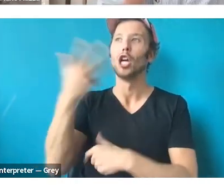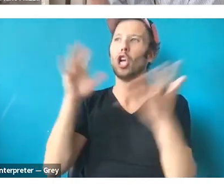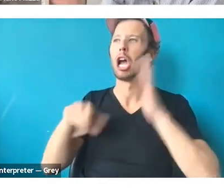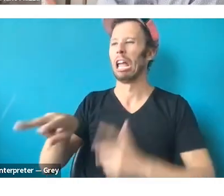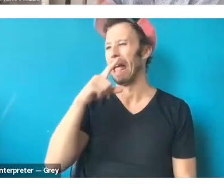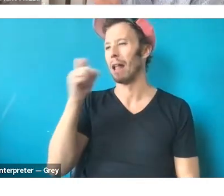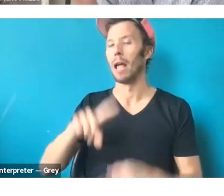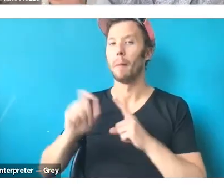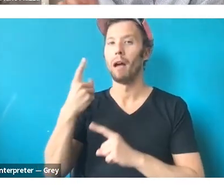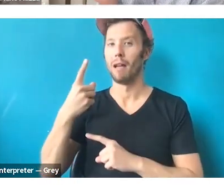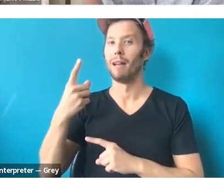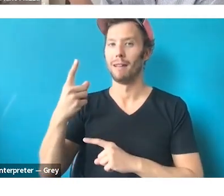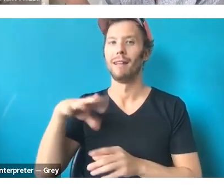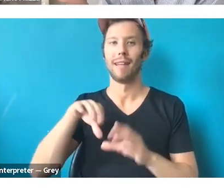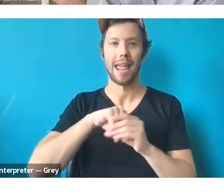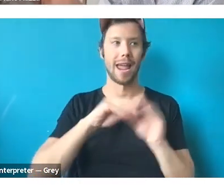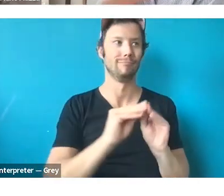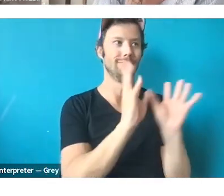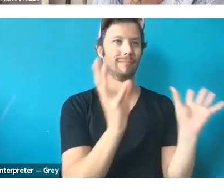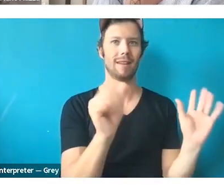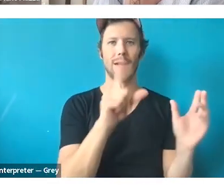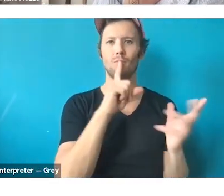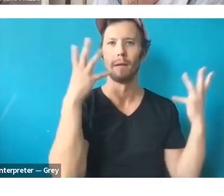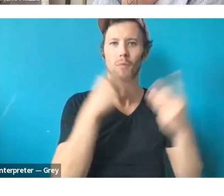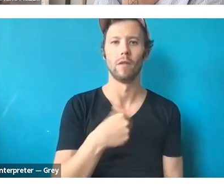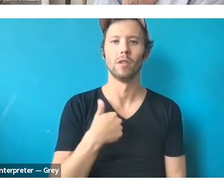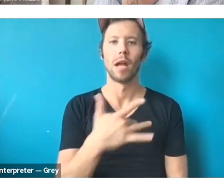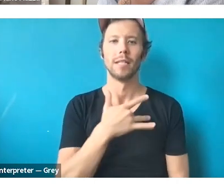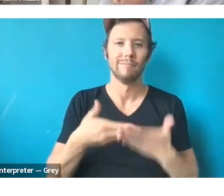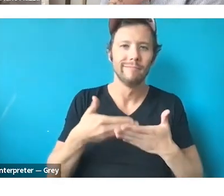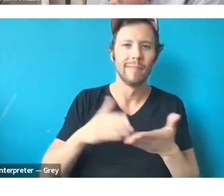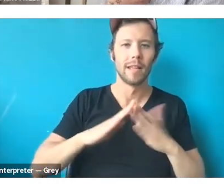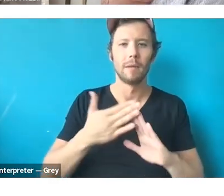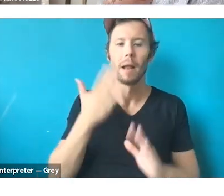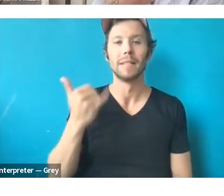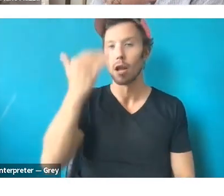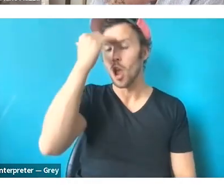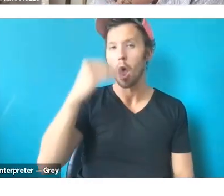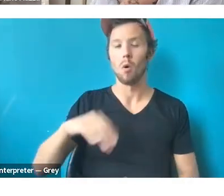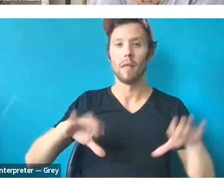stick close to that community as well, because I know that it's not also going to harm me while I'm working with it.